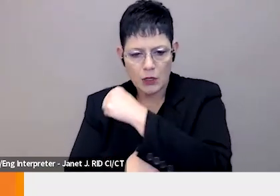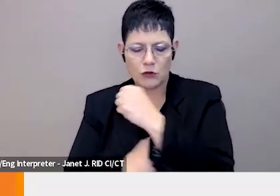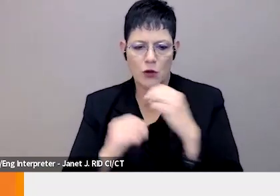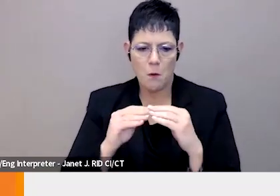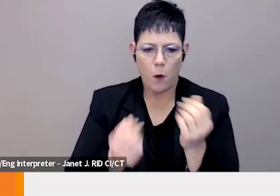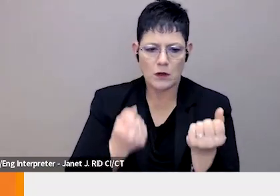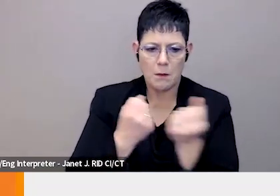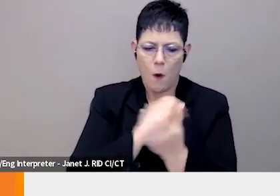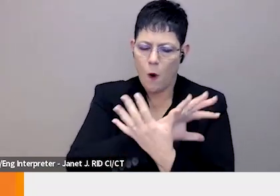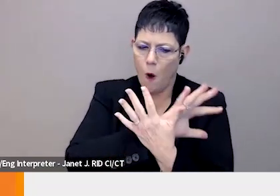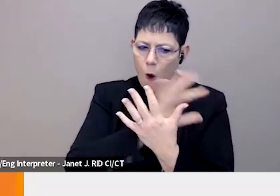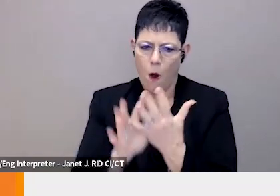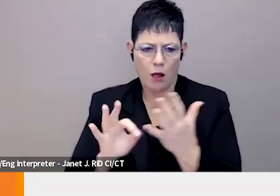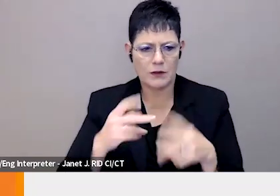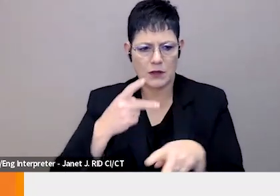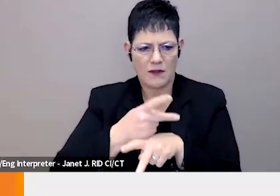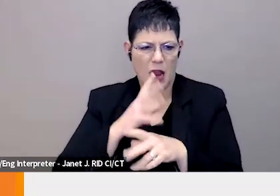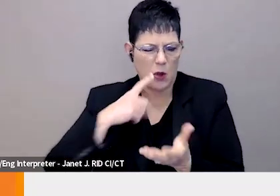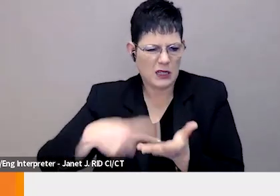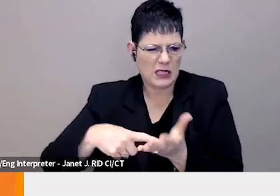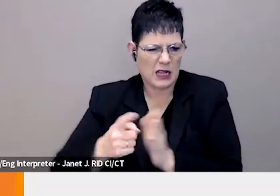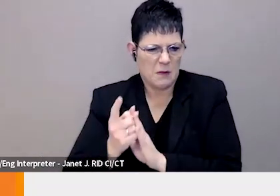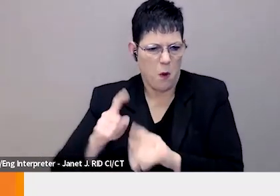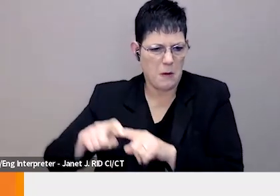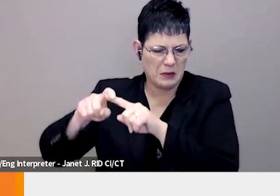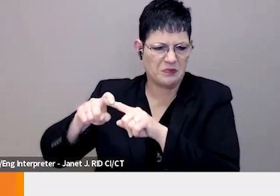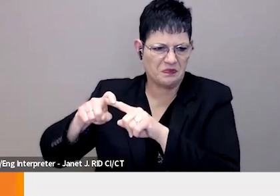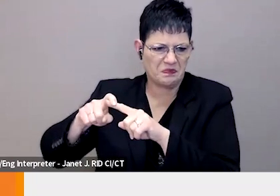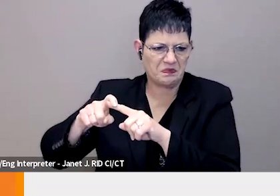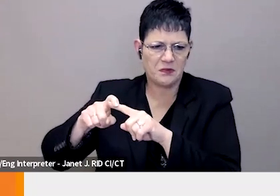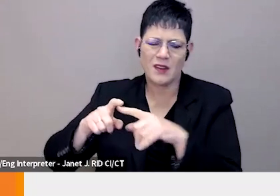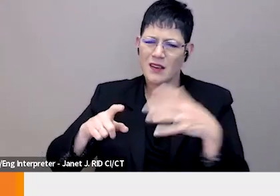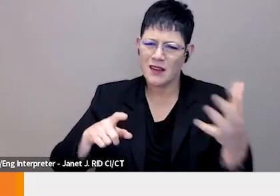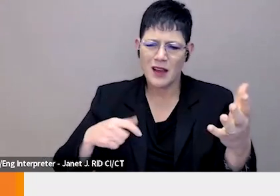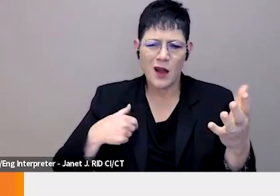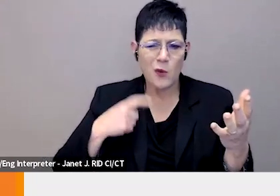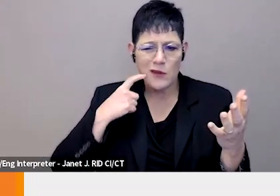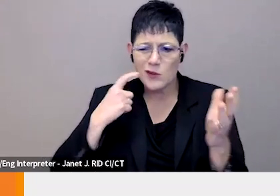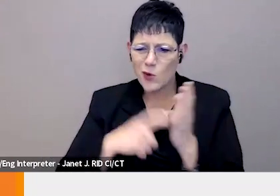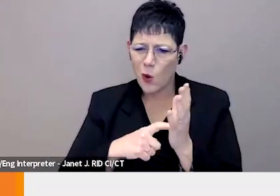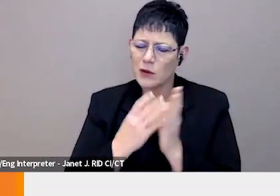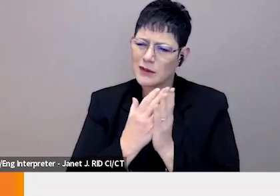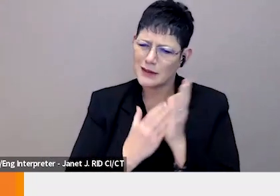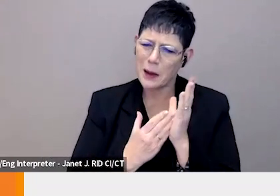care, which I will get to in a minute. And so even though we've seen some